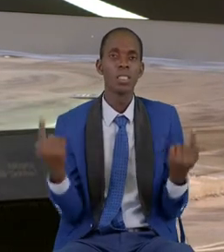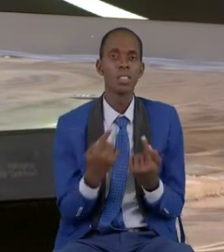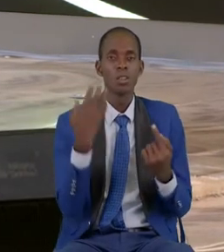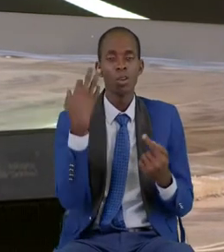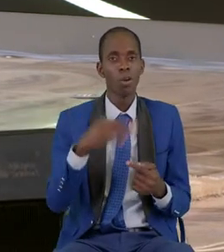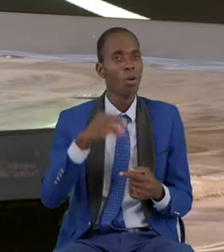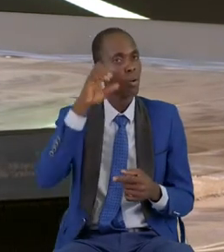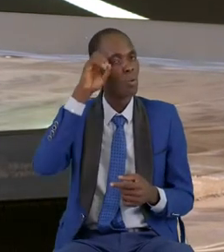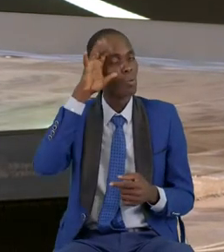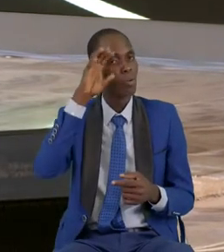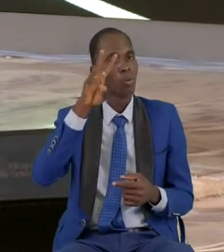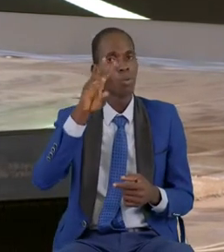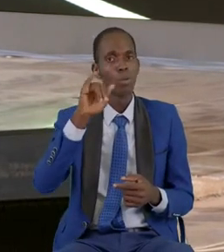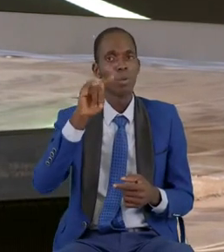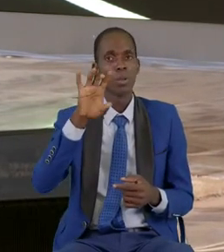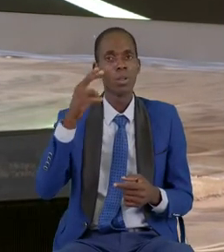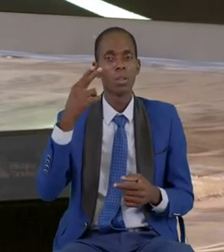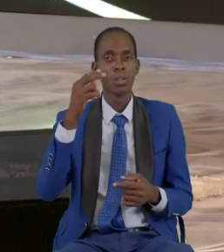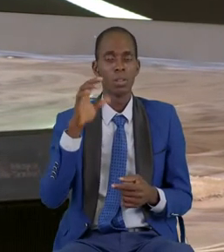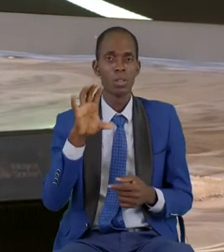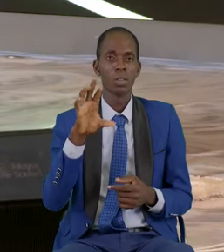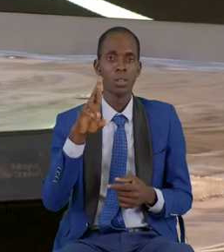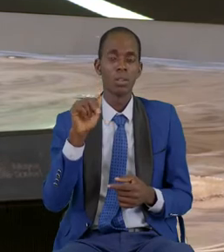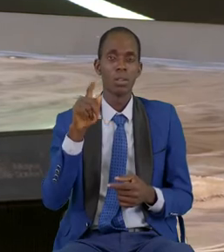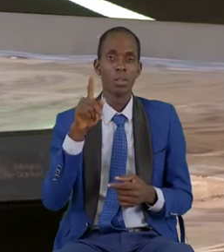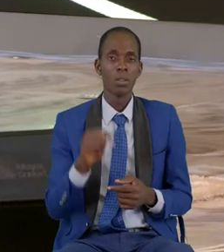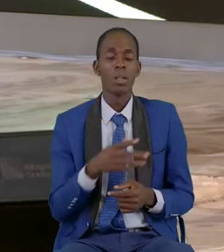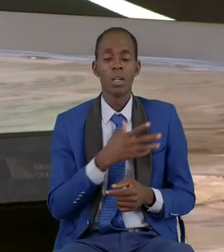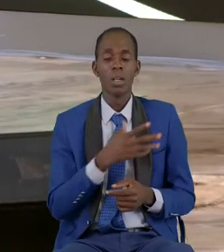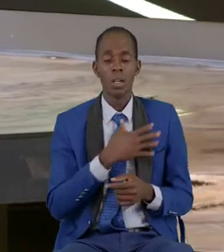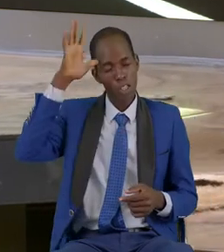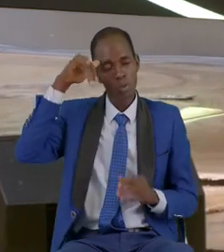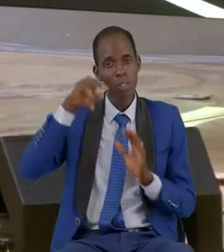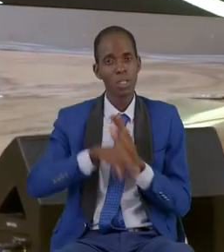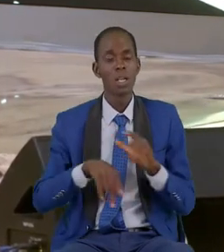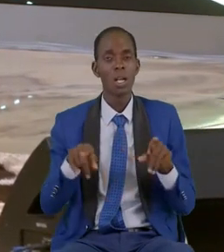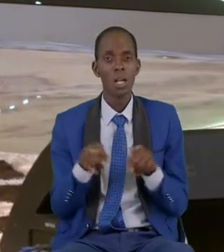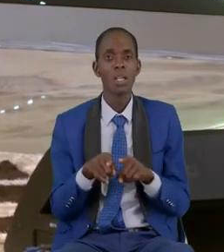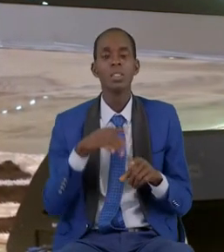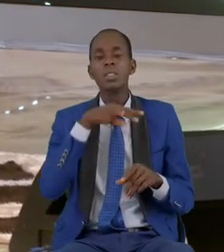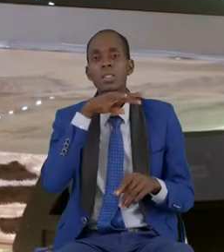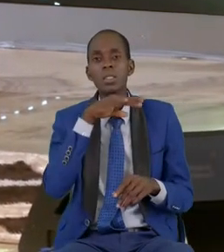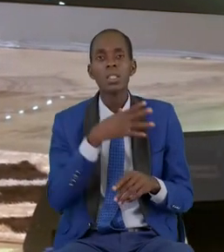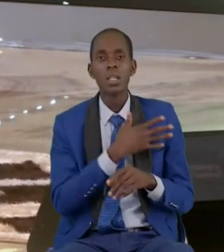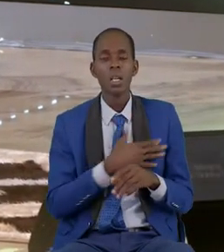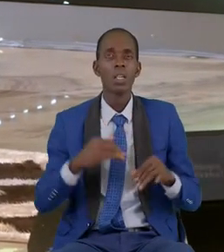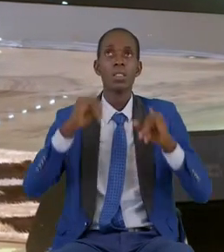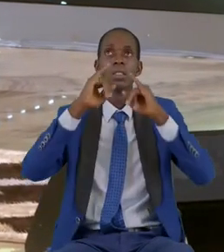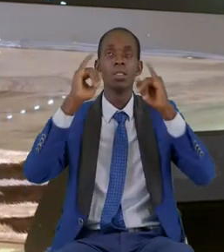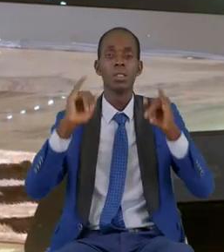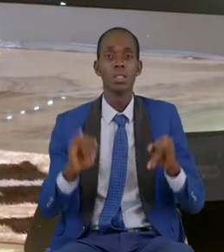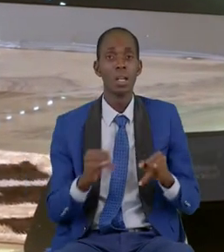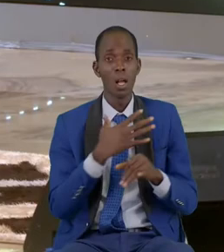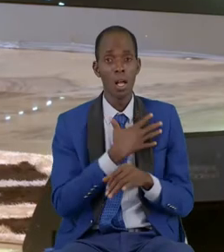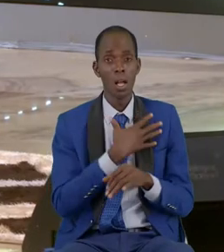witchcraft, and stubbornness as iniquity and idolatry. Because thou hast